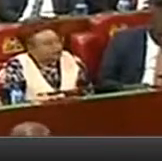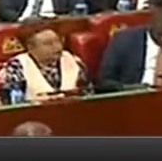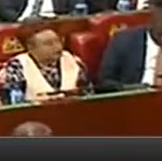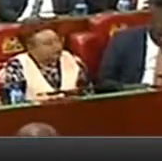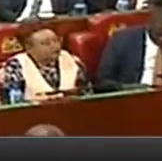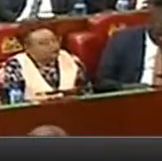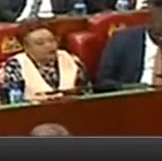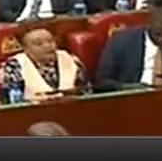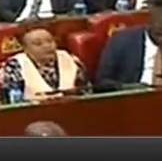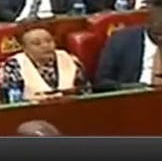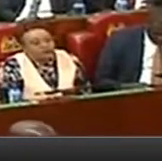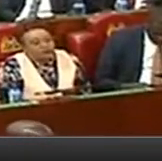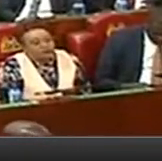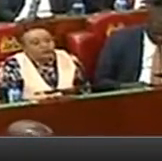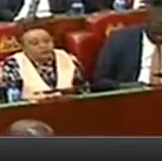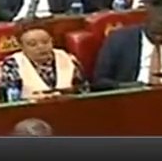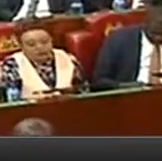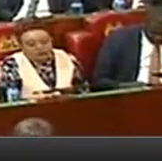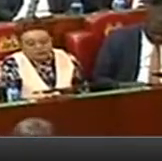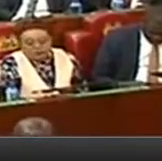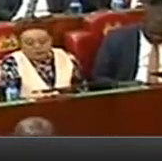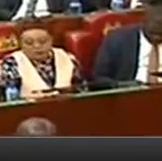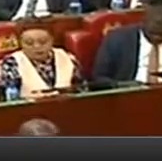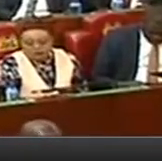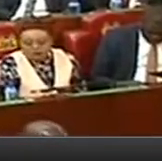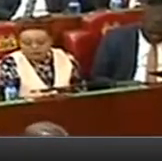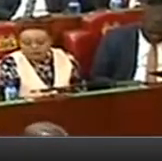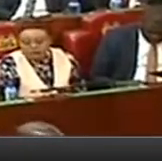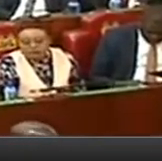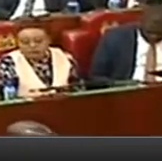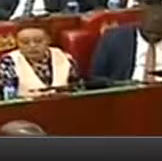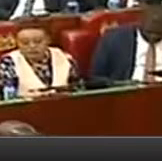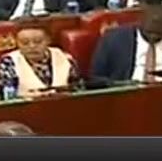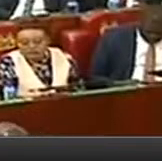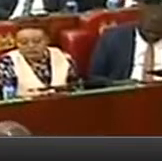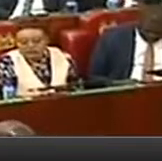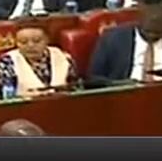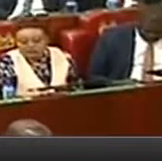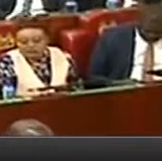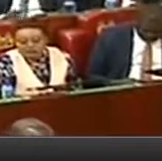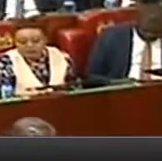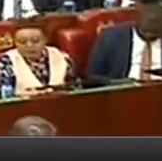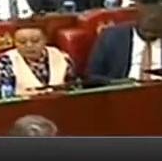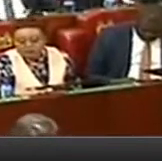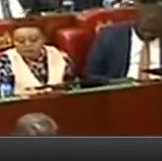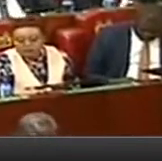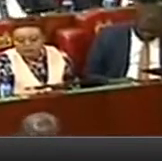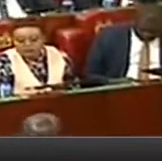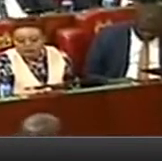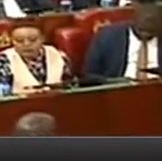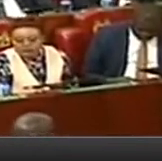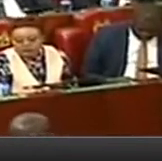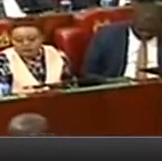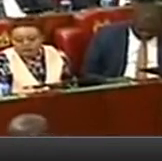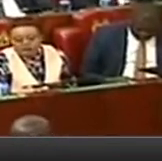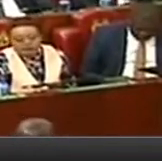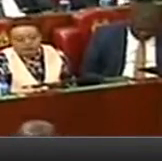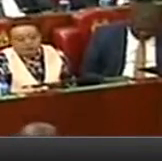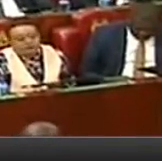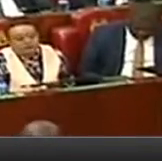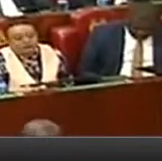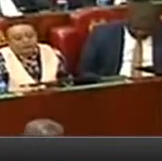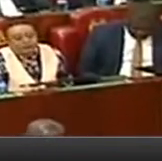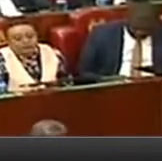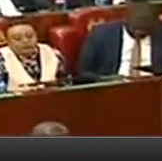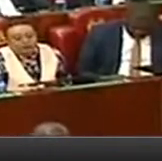journals. Honorable Kindiki holds a Bachelor of Law degree from Moi University, a postgraduate diploma